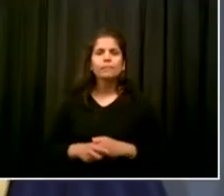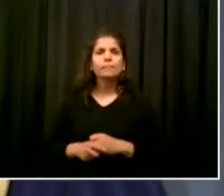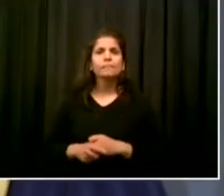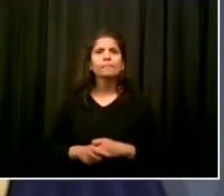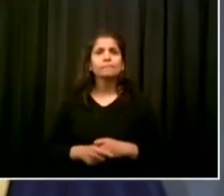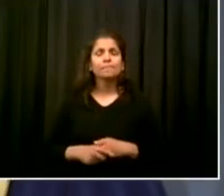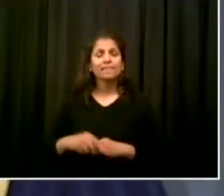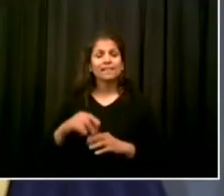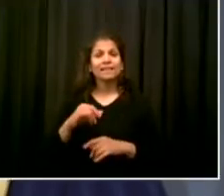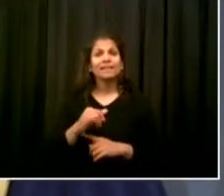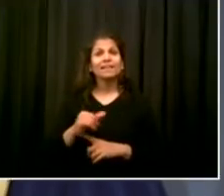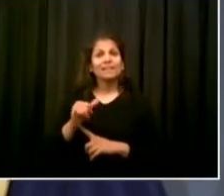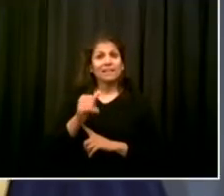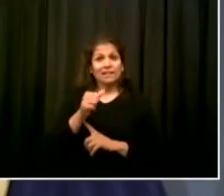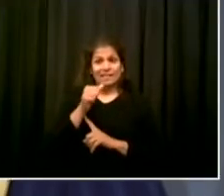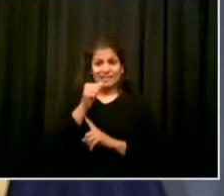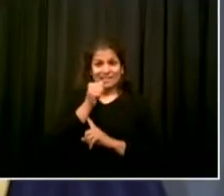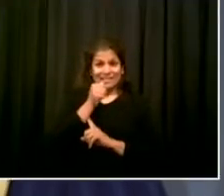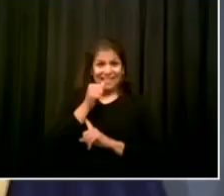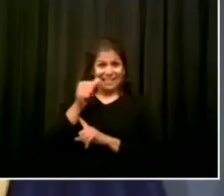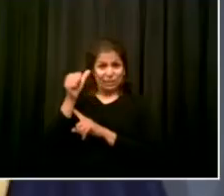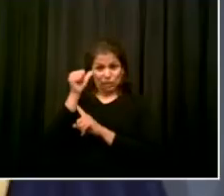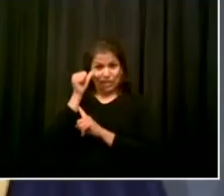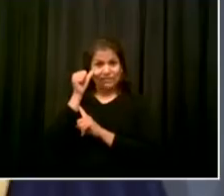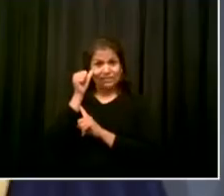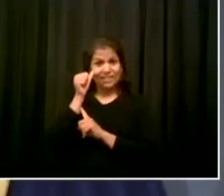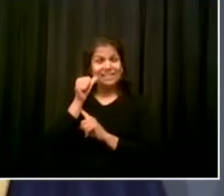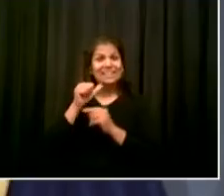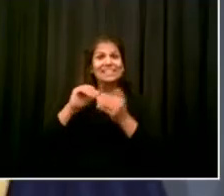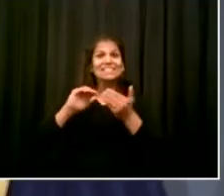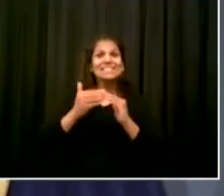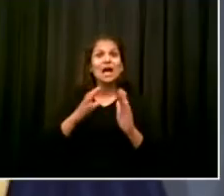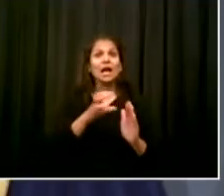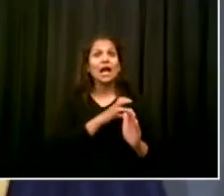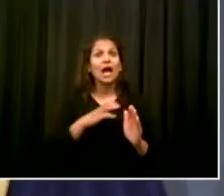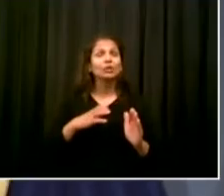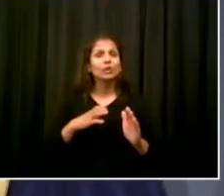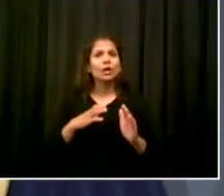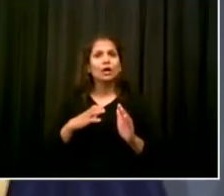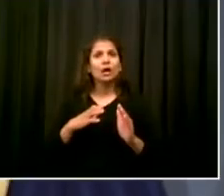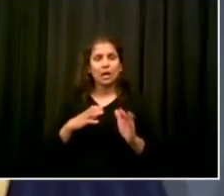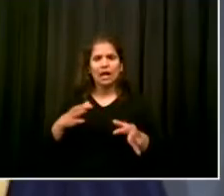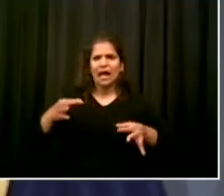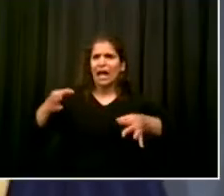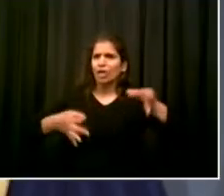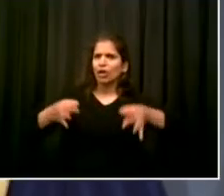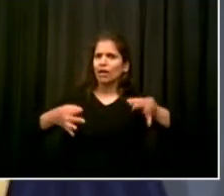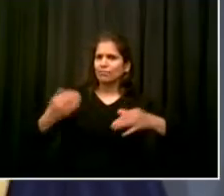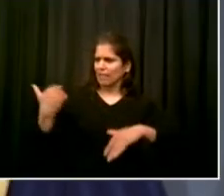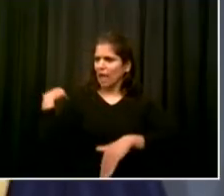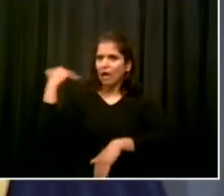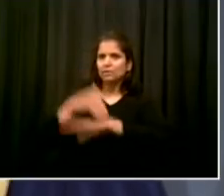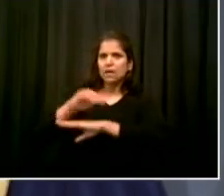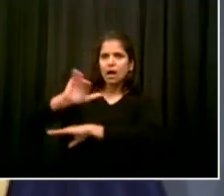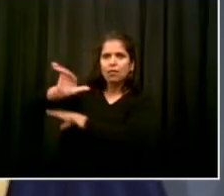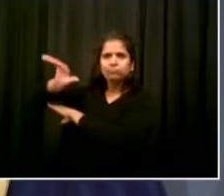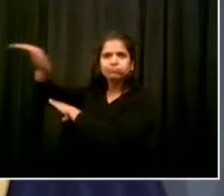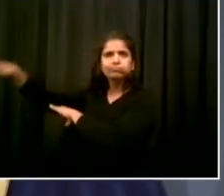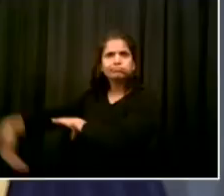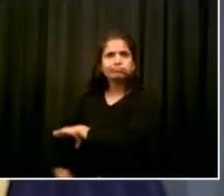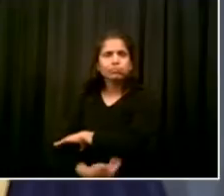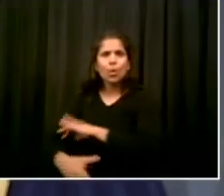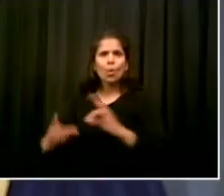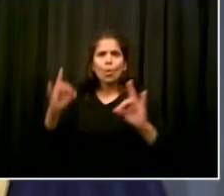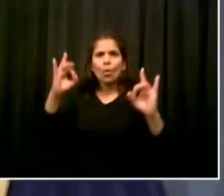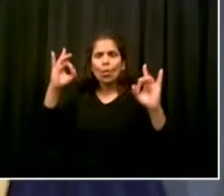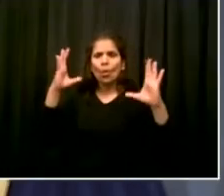council hearing over some police reform legislation, specifically the chokehold bill, which you voiced